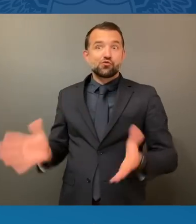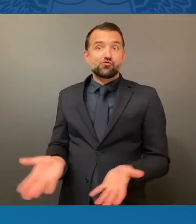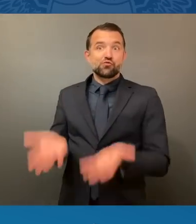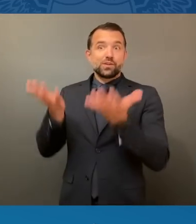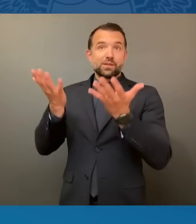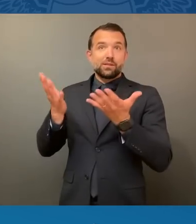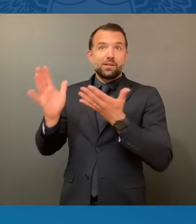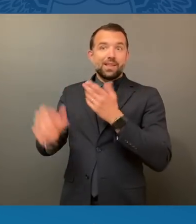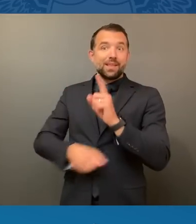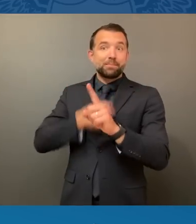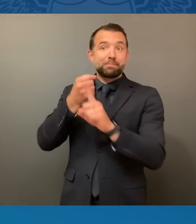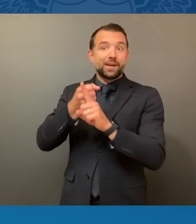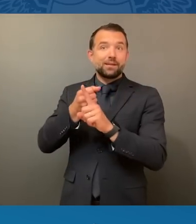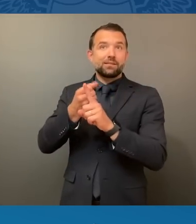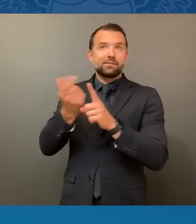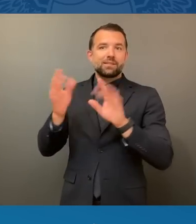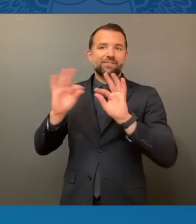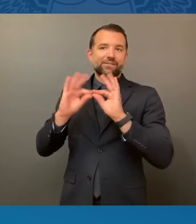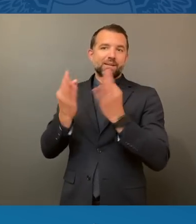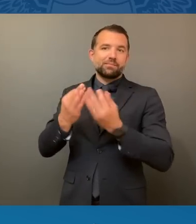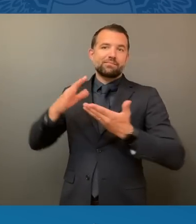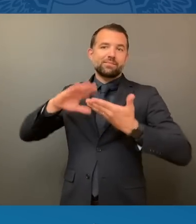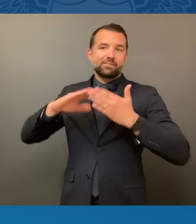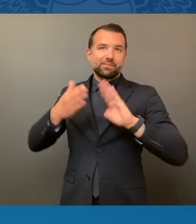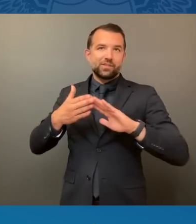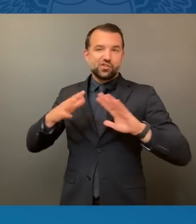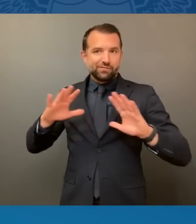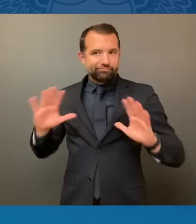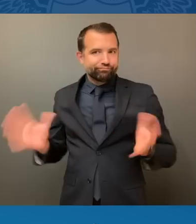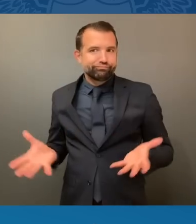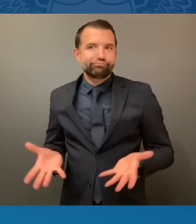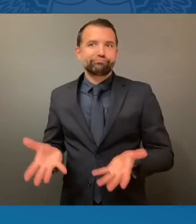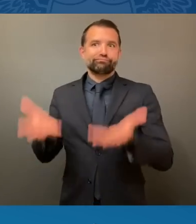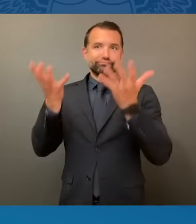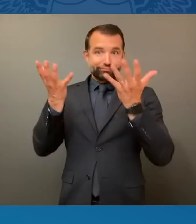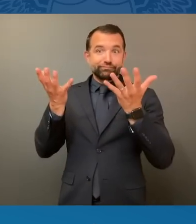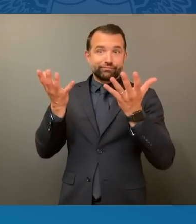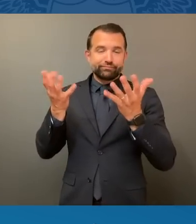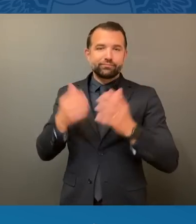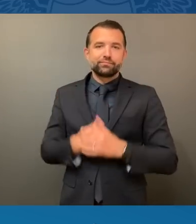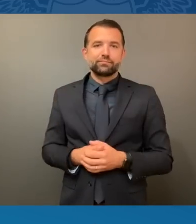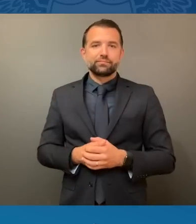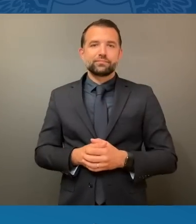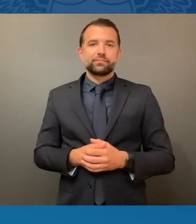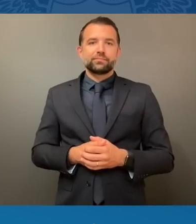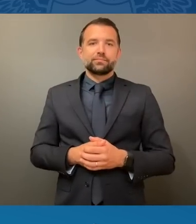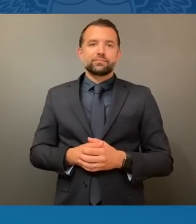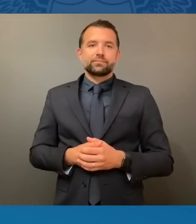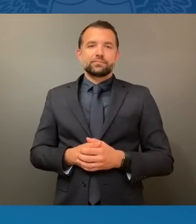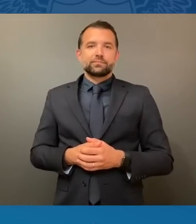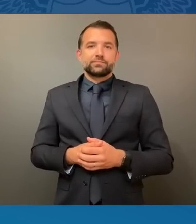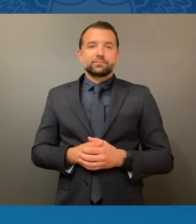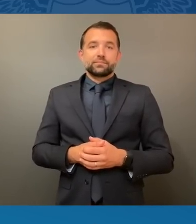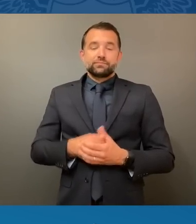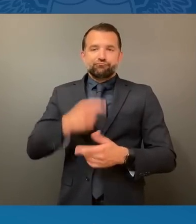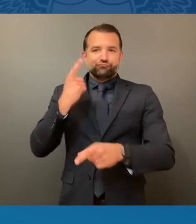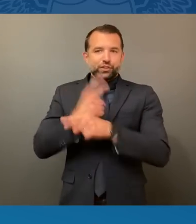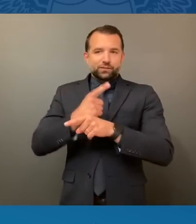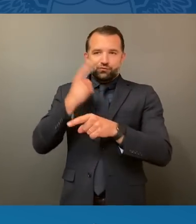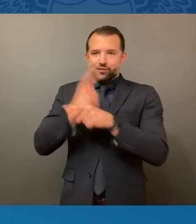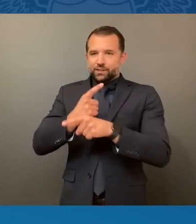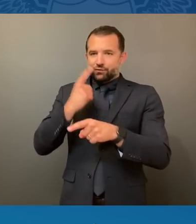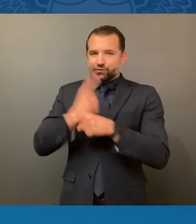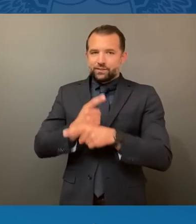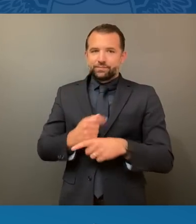community Absolutely. benefits. Yes. Absolutely. And so we basically pulled